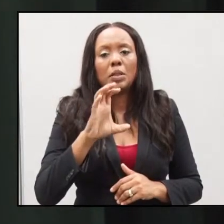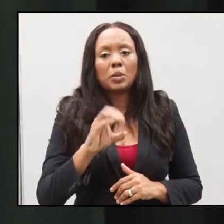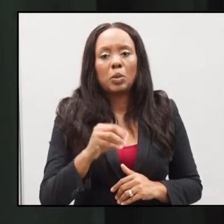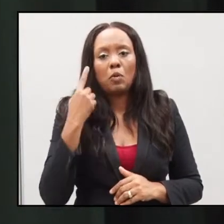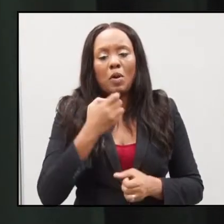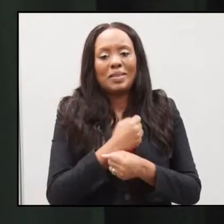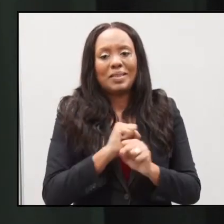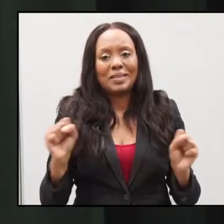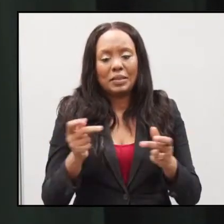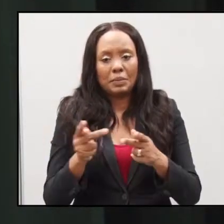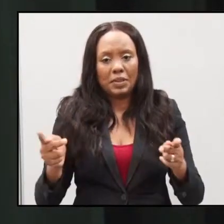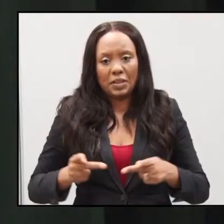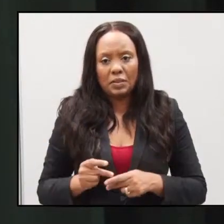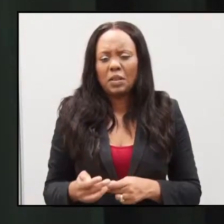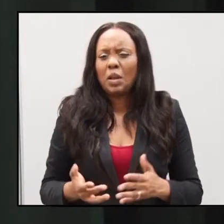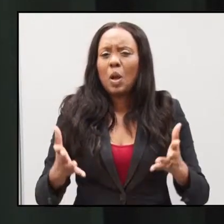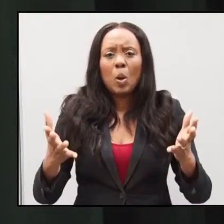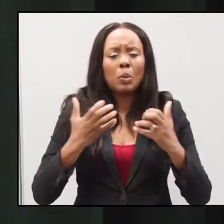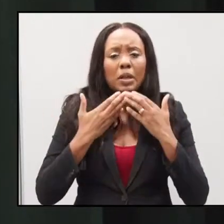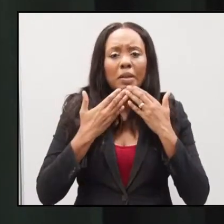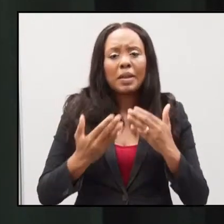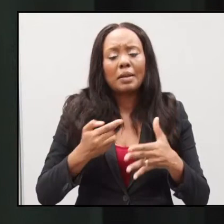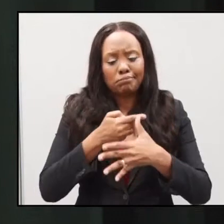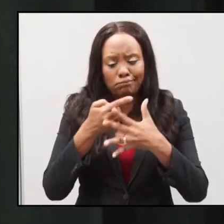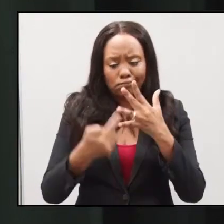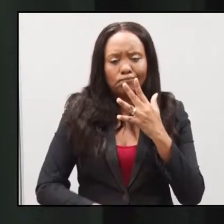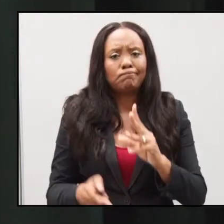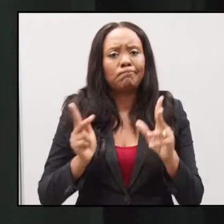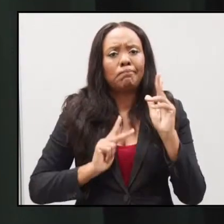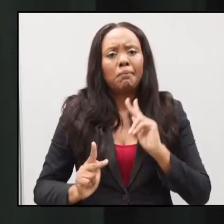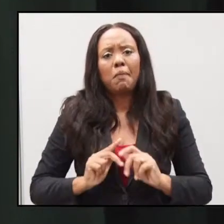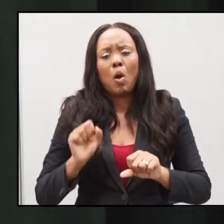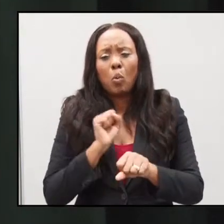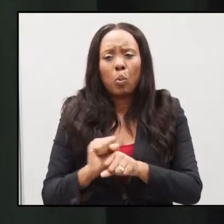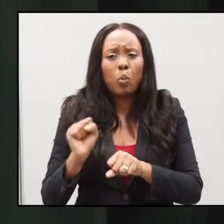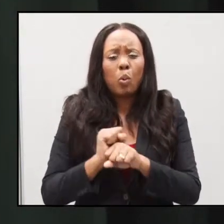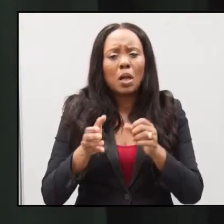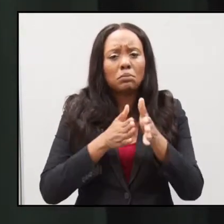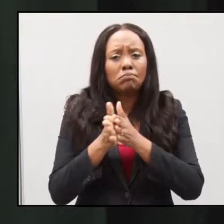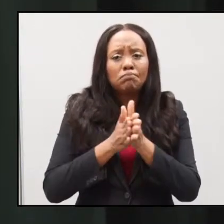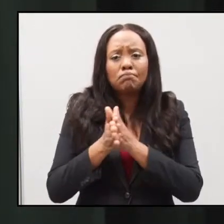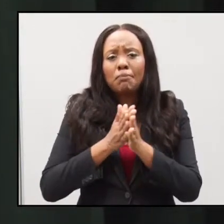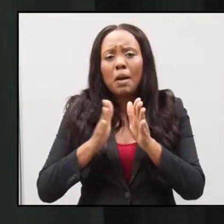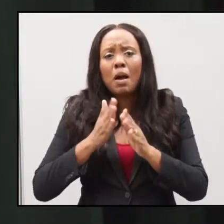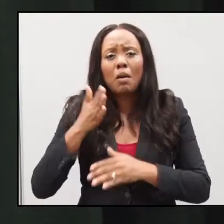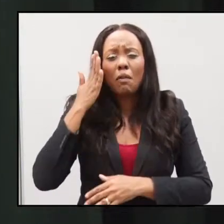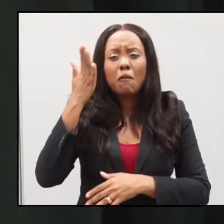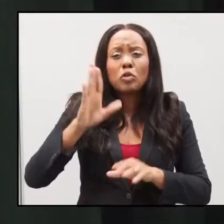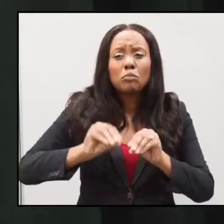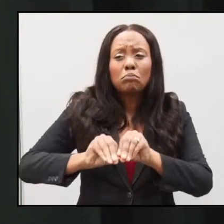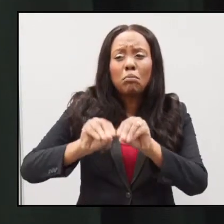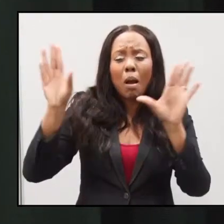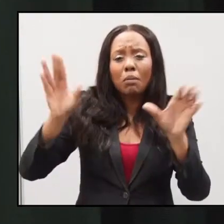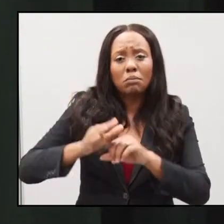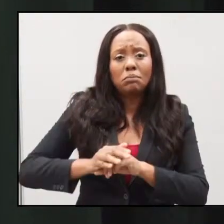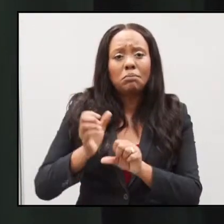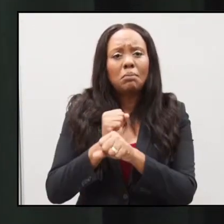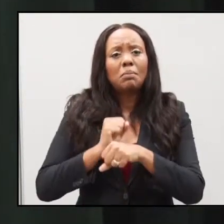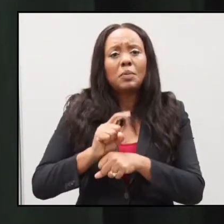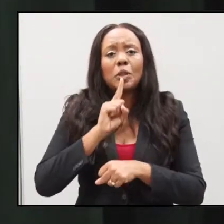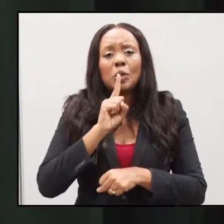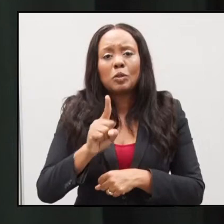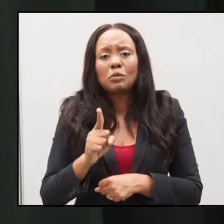We thank them for their tireless work and look forward to this bright future as we embark on the road to envisioning a new heritage